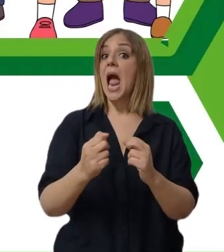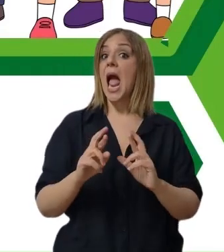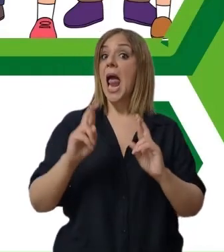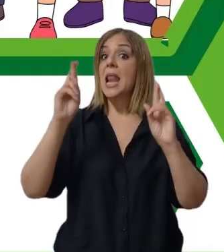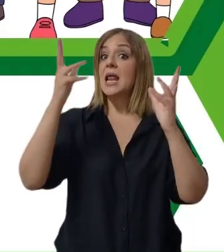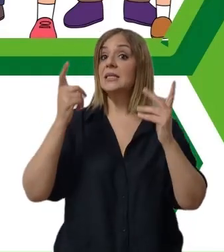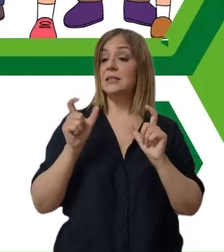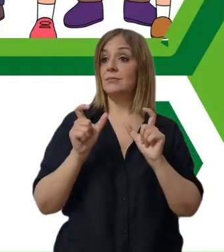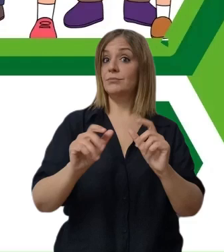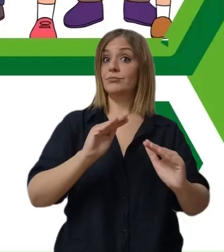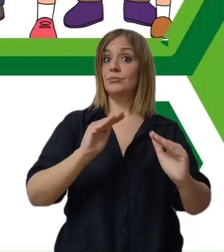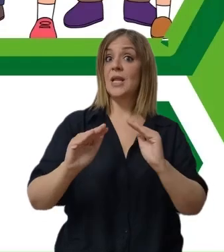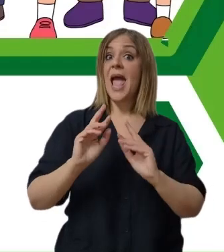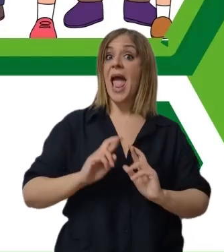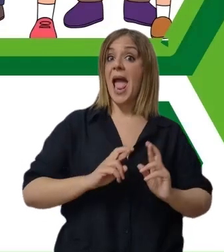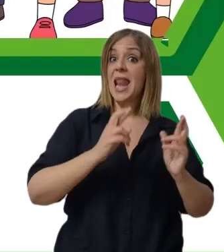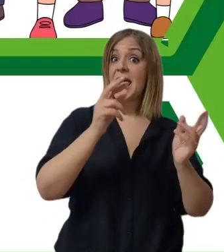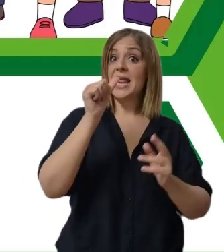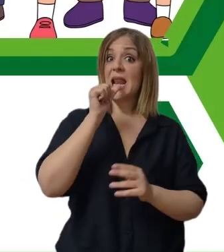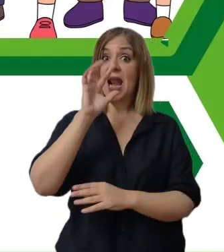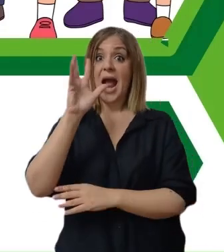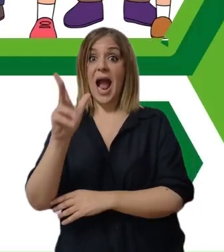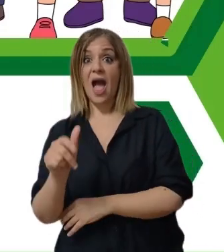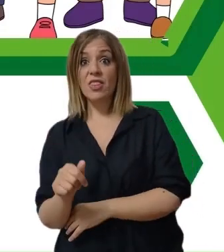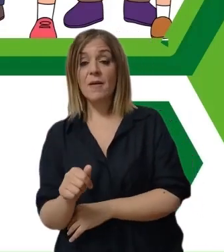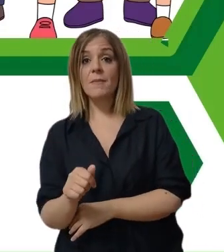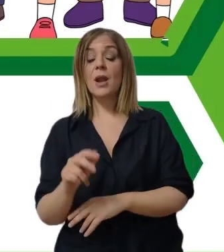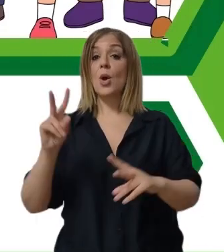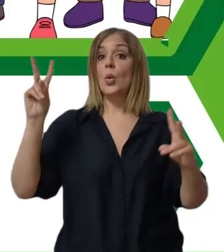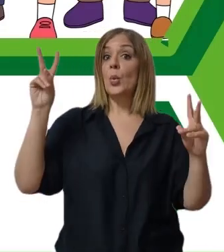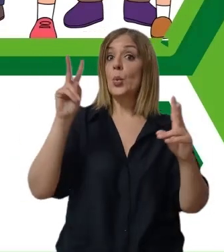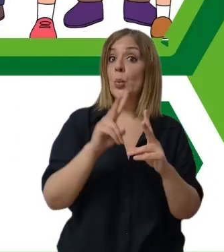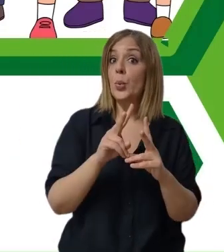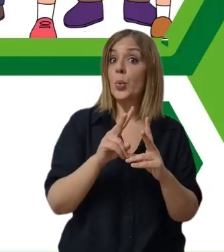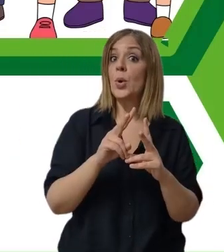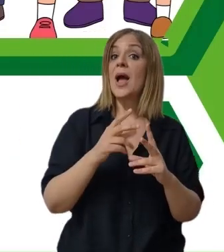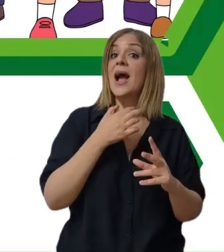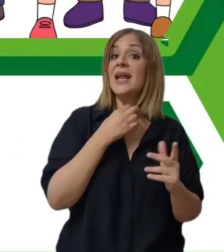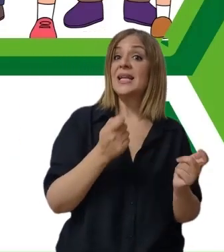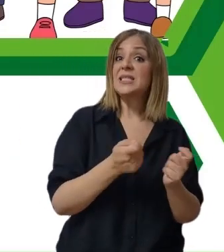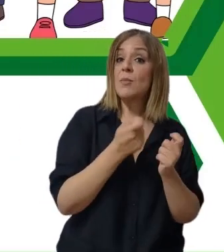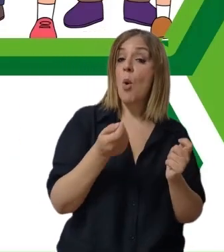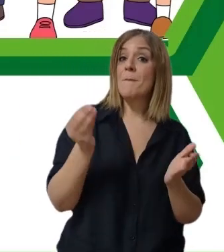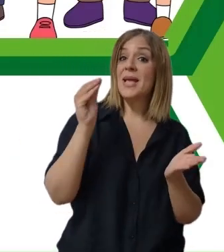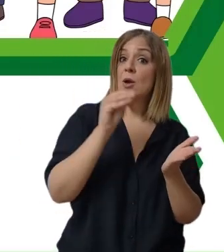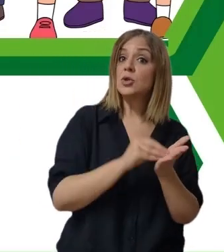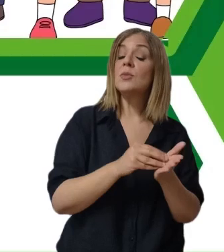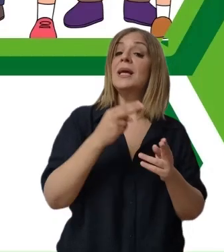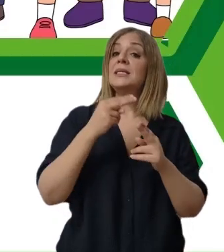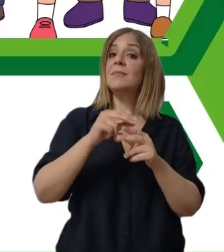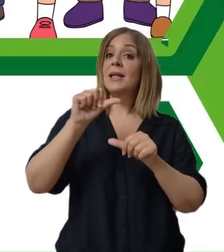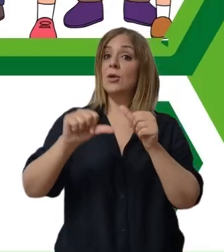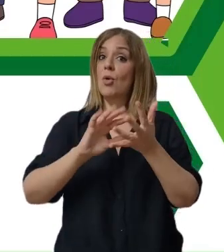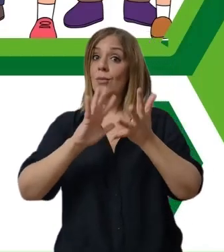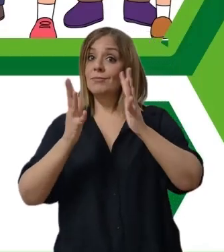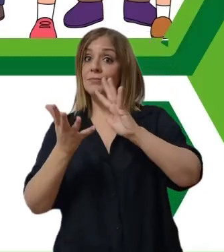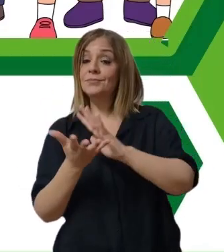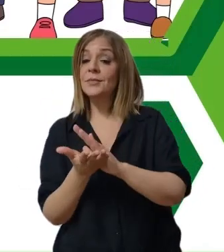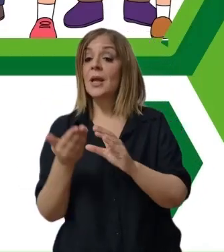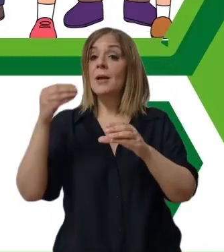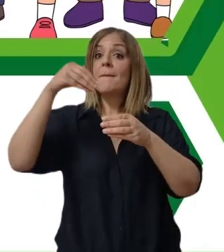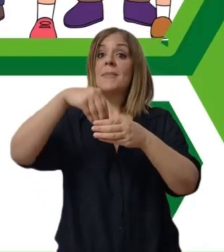and water daily, reduce, reuse, and recycle, participate in community initiatives